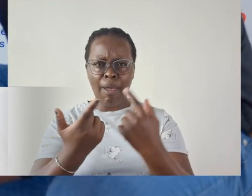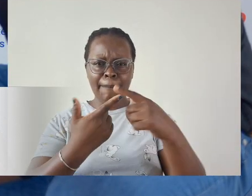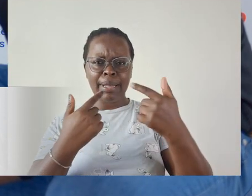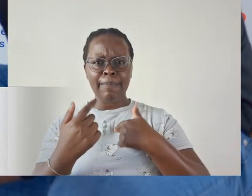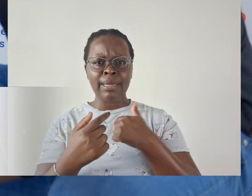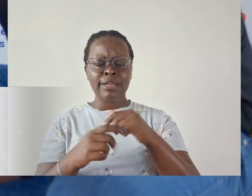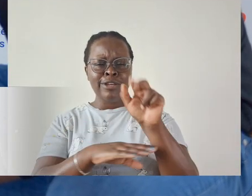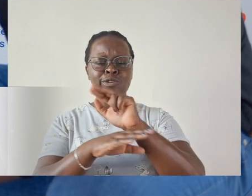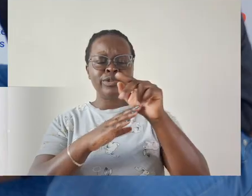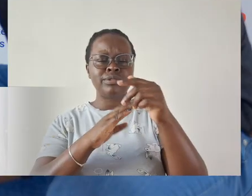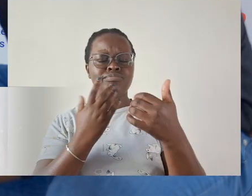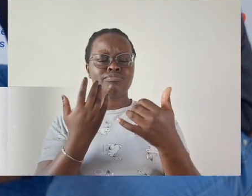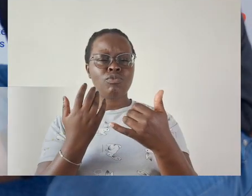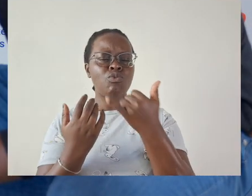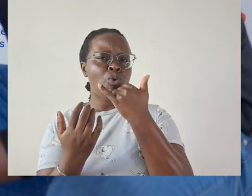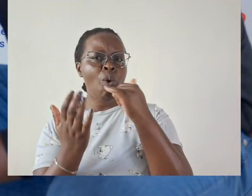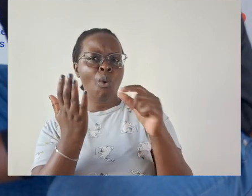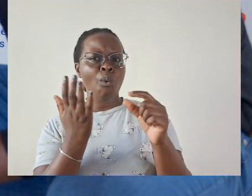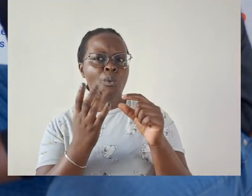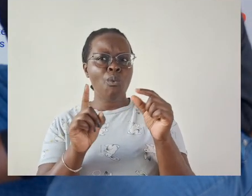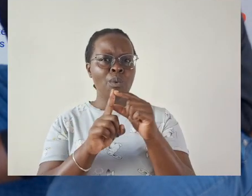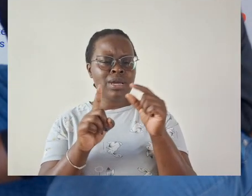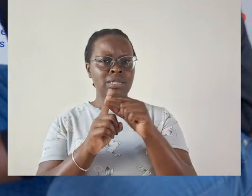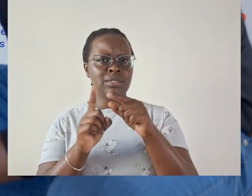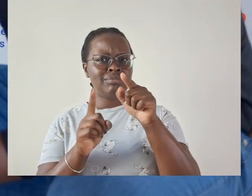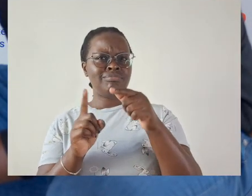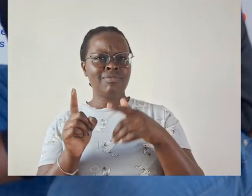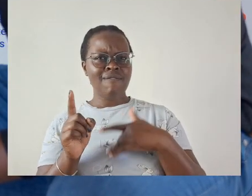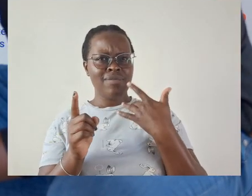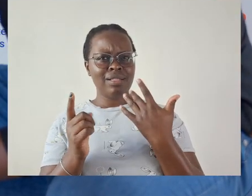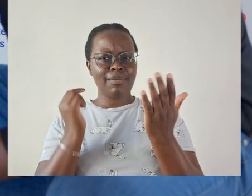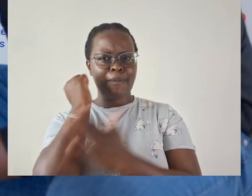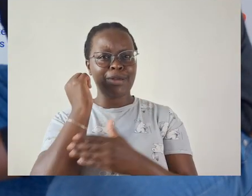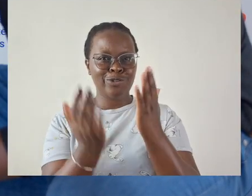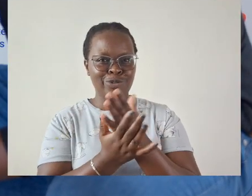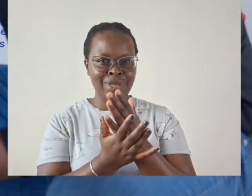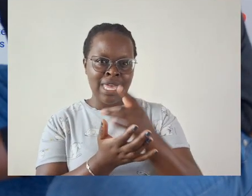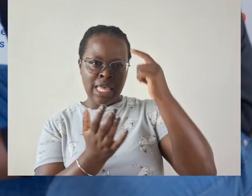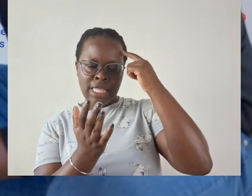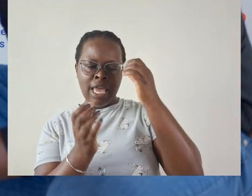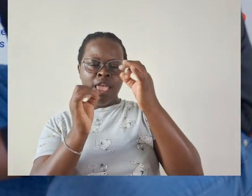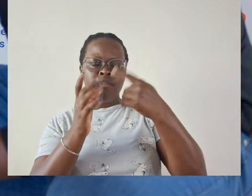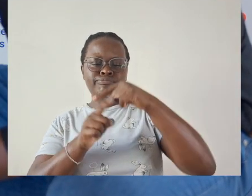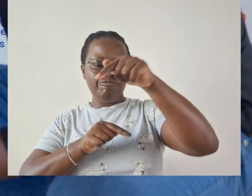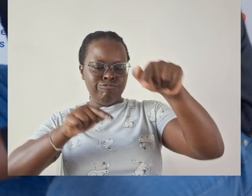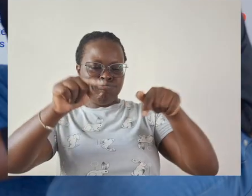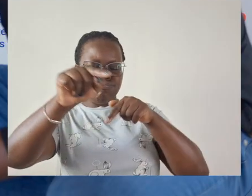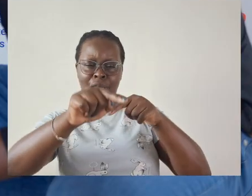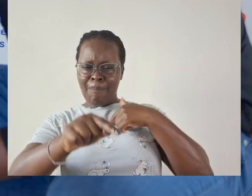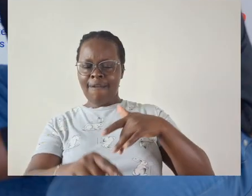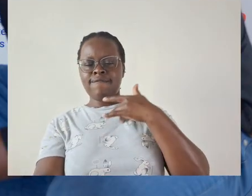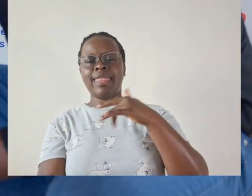of that person. And remember one thing and put it very clear in your mind that in everything that you do, one's deepest desire